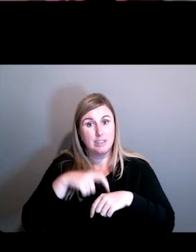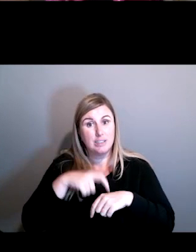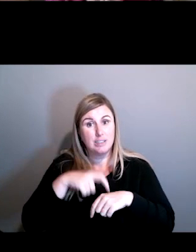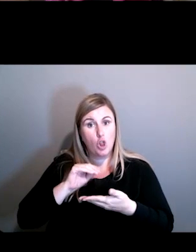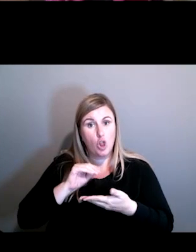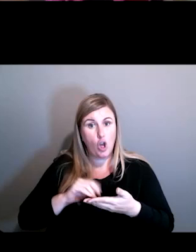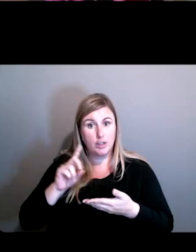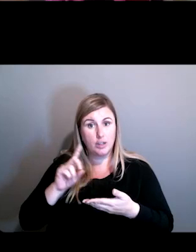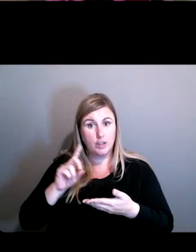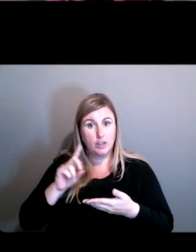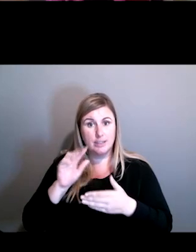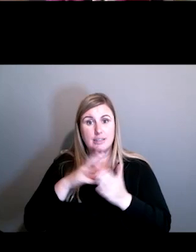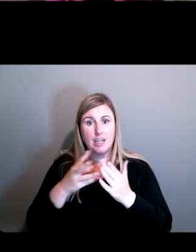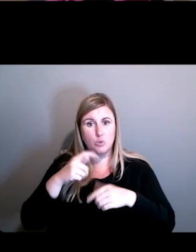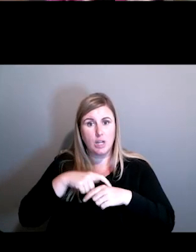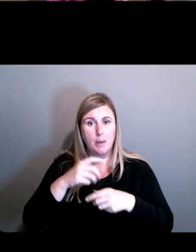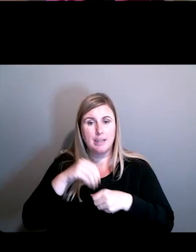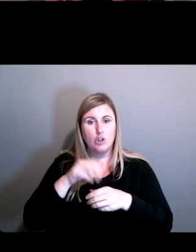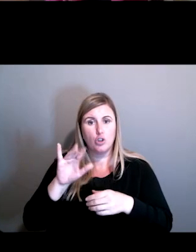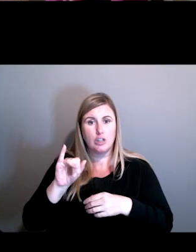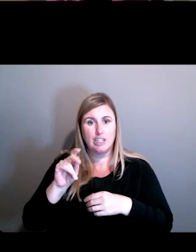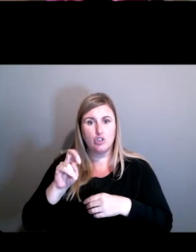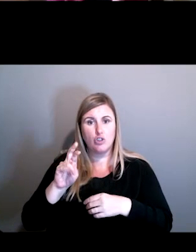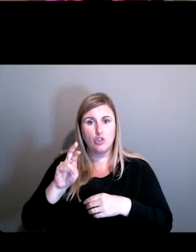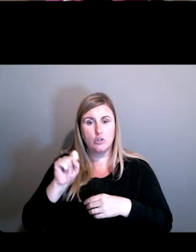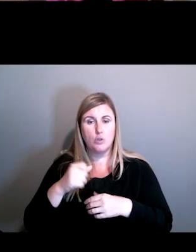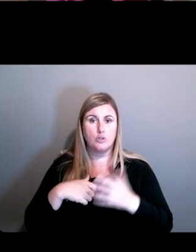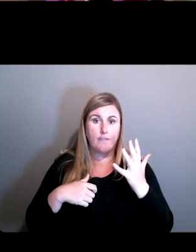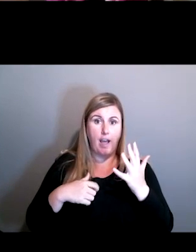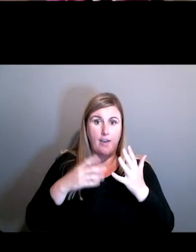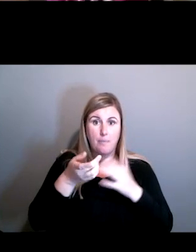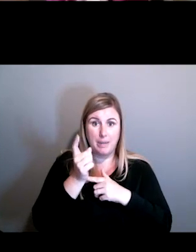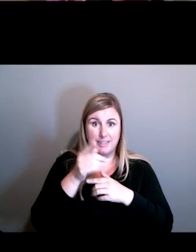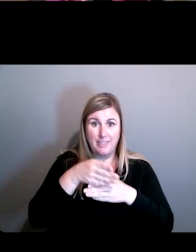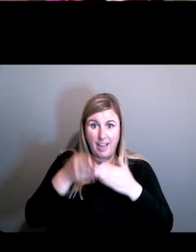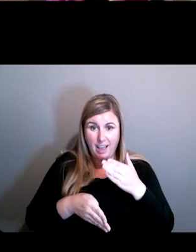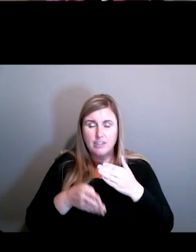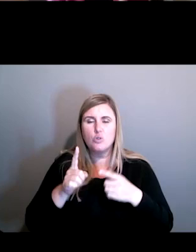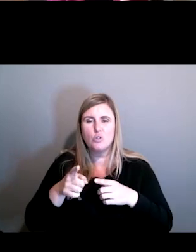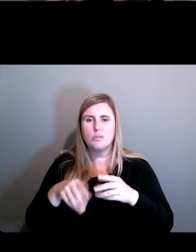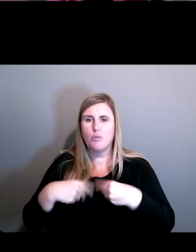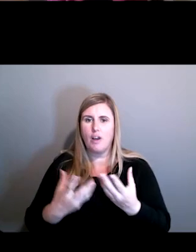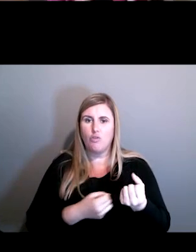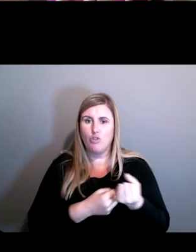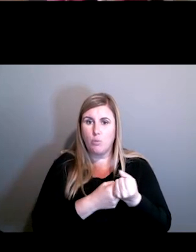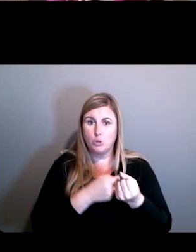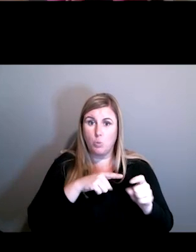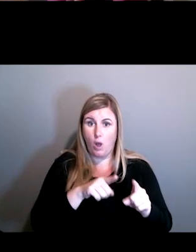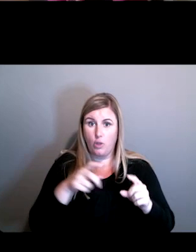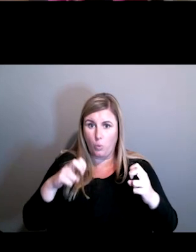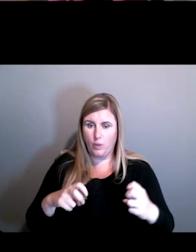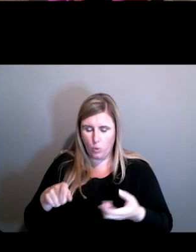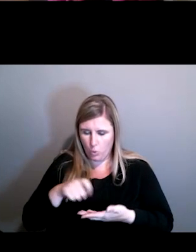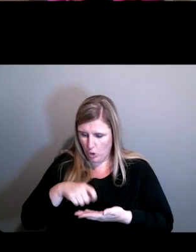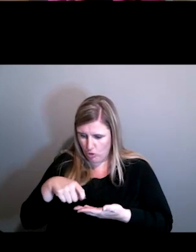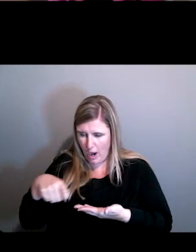data, schedule time in your intervals so that there are 5 minutes at the end where you can provide a reinforcer to the student while they're with you and you can graph and log